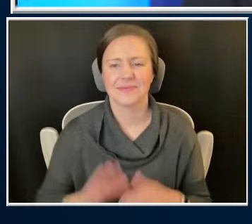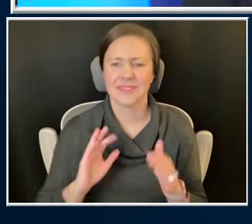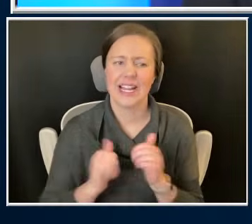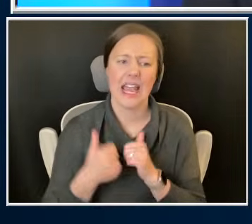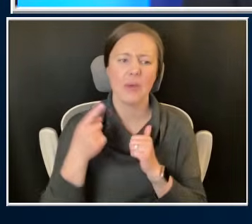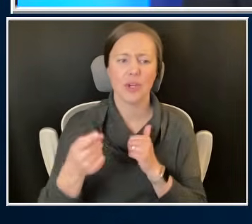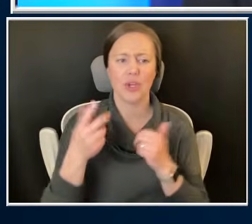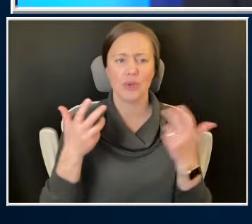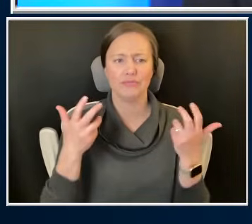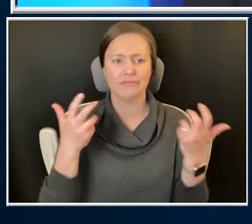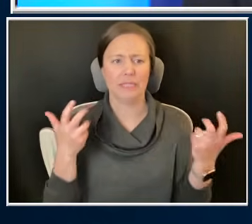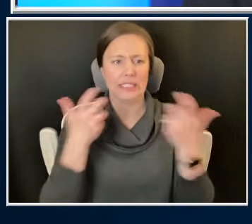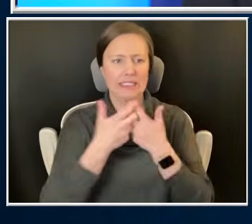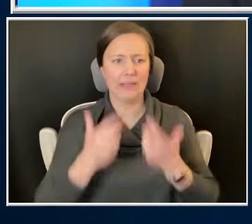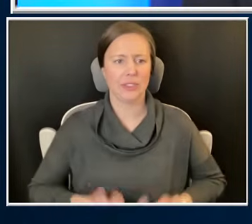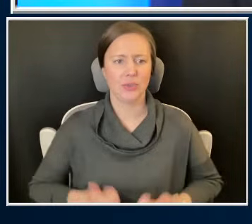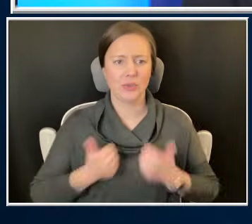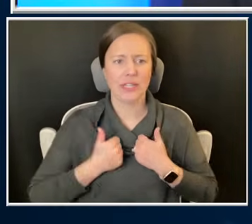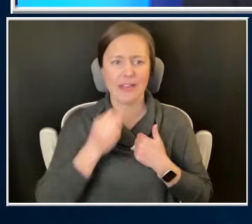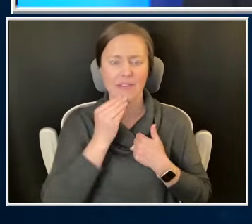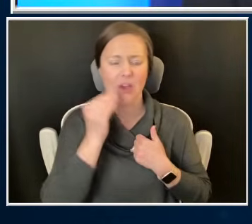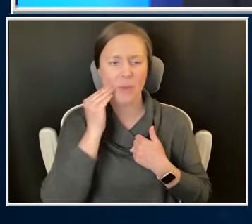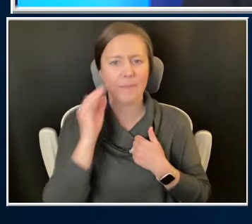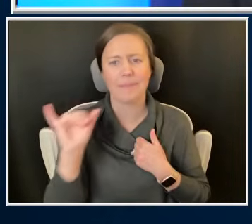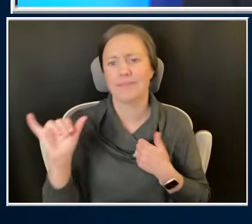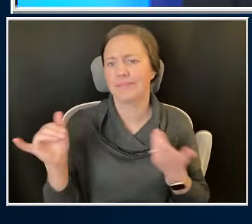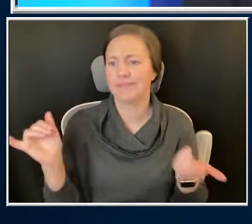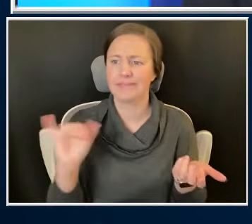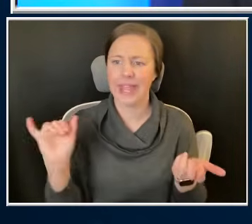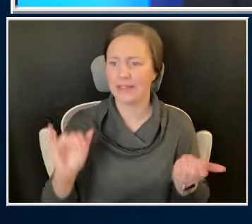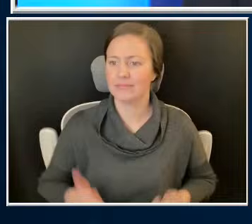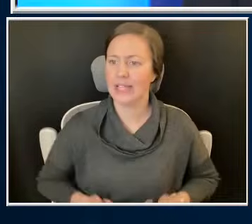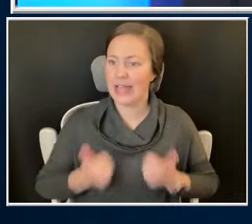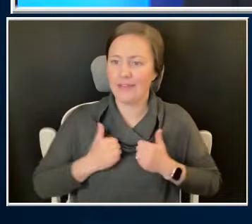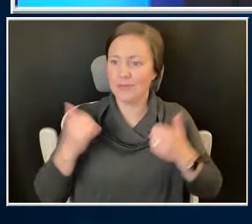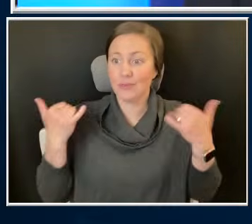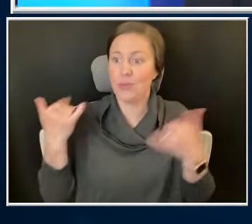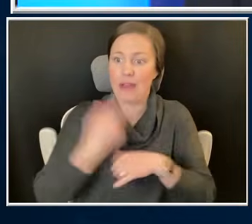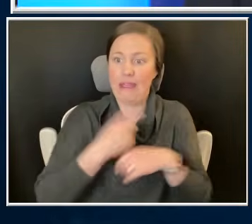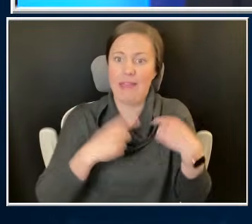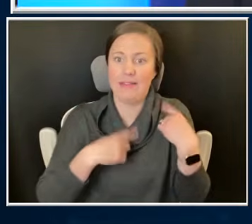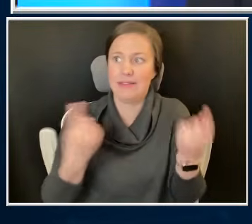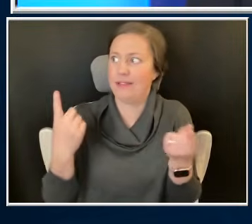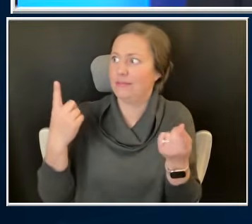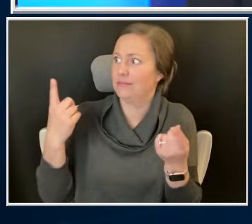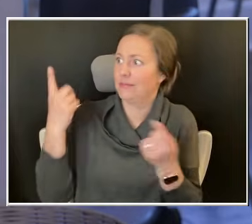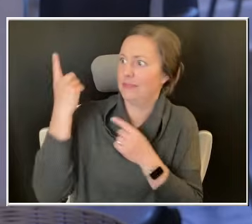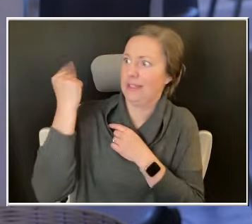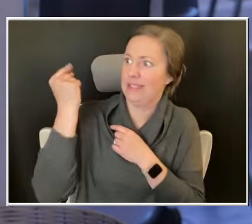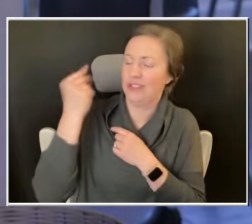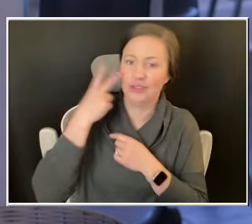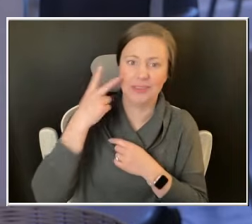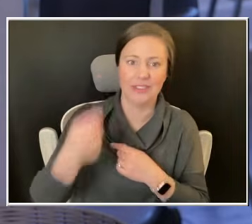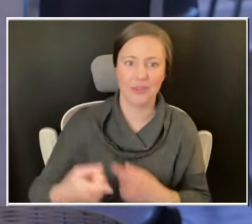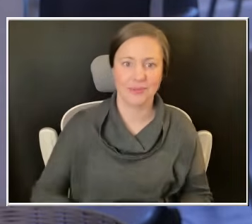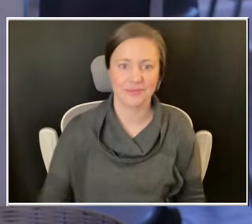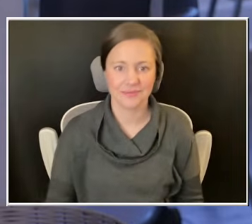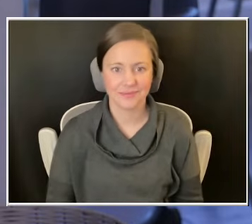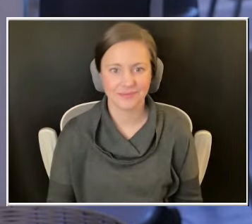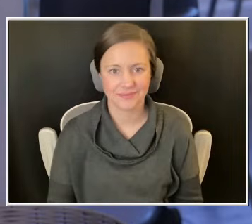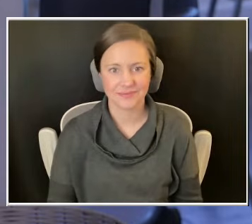home? What is life like today since we saw you about a year ago? Oh my